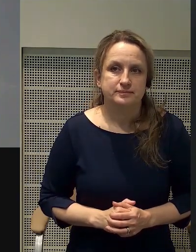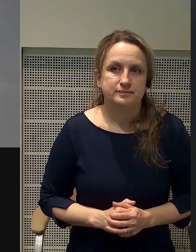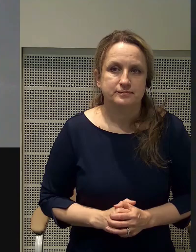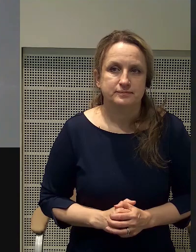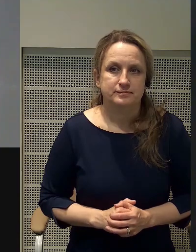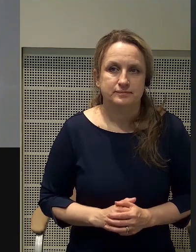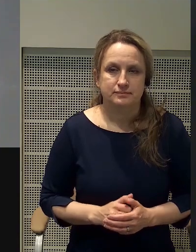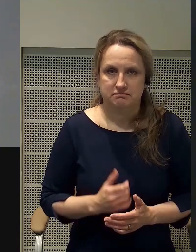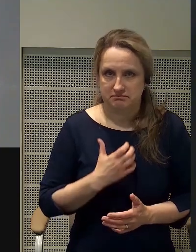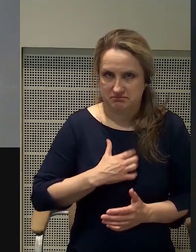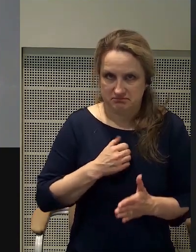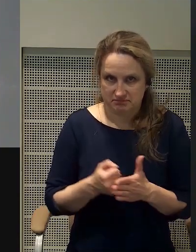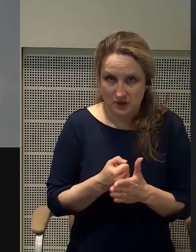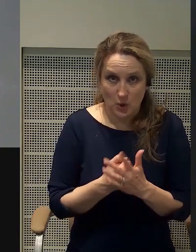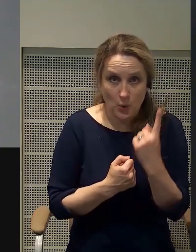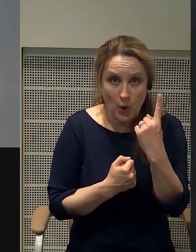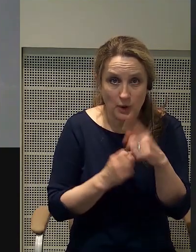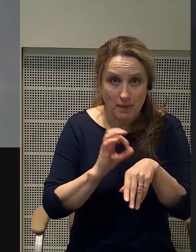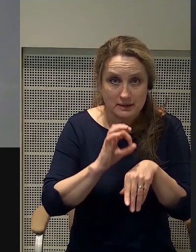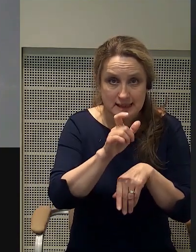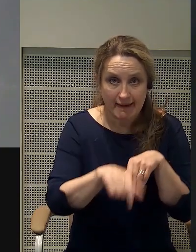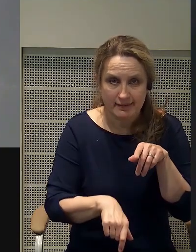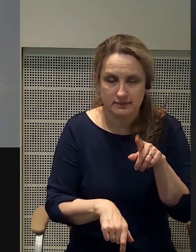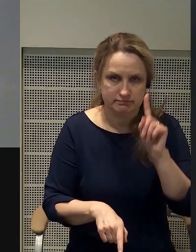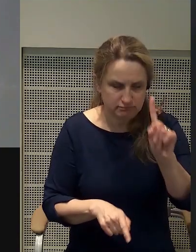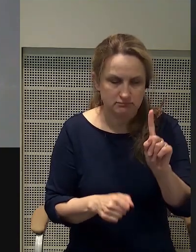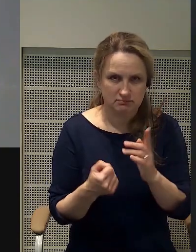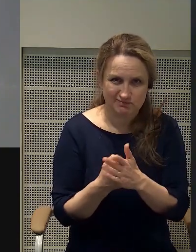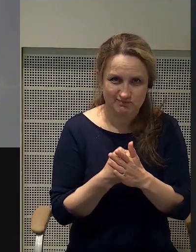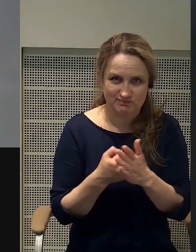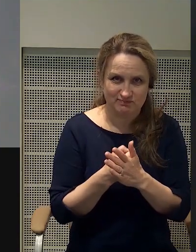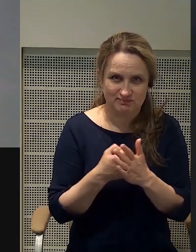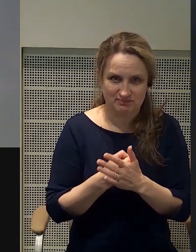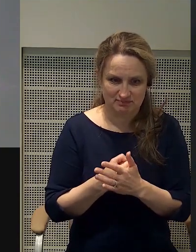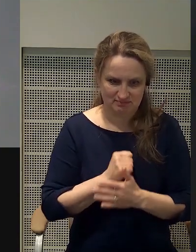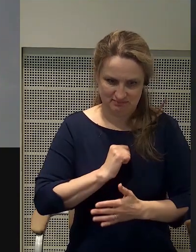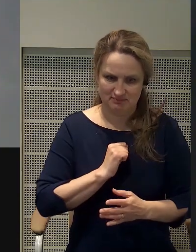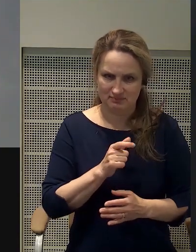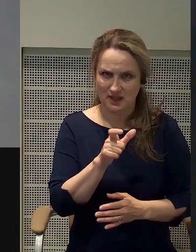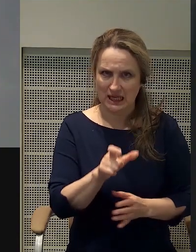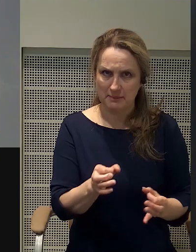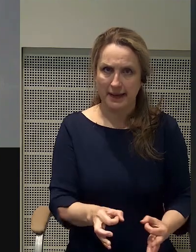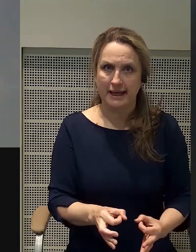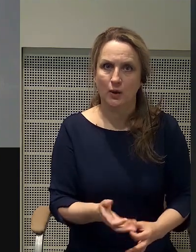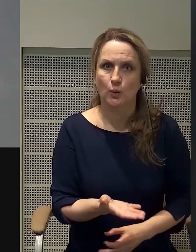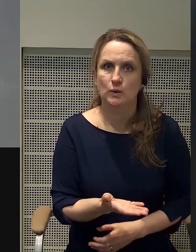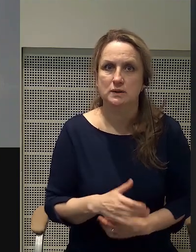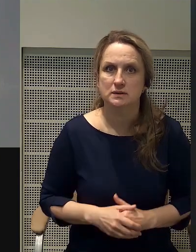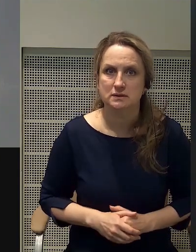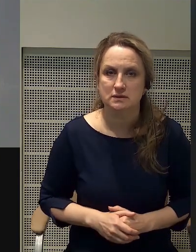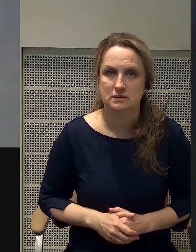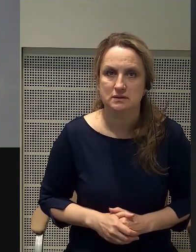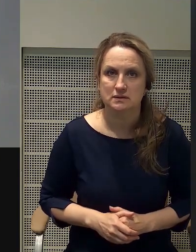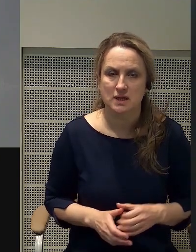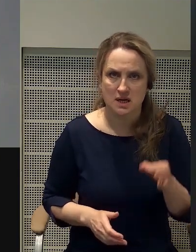talking about almost human rights. I mean, access to treatments is a right. Access to care is a